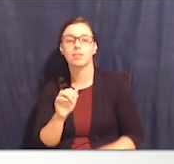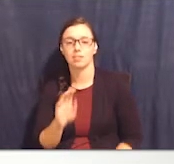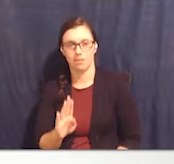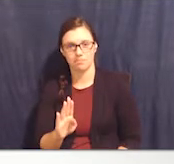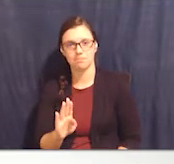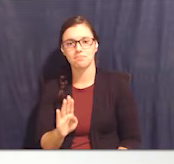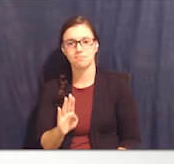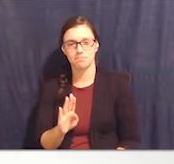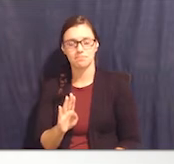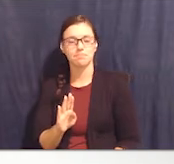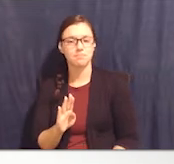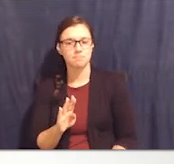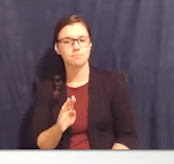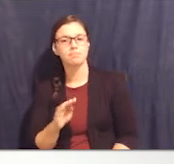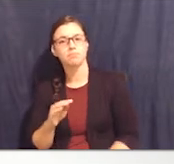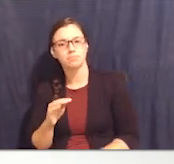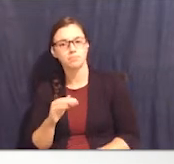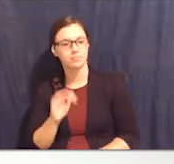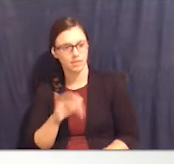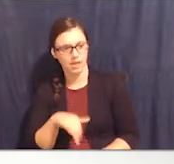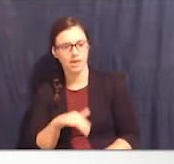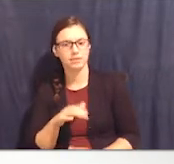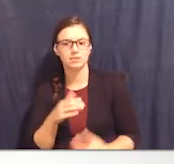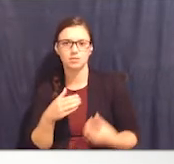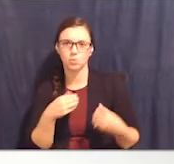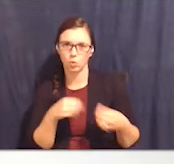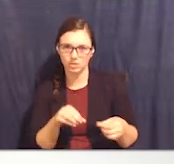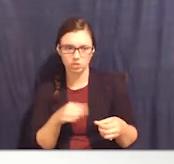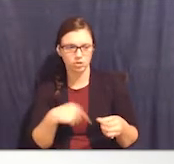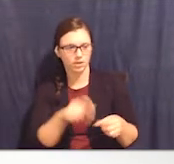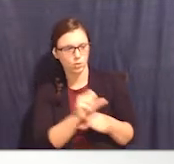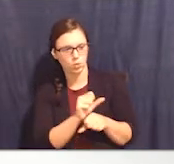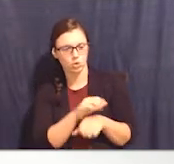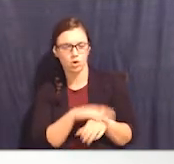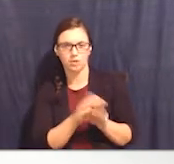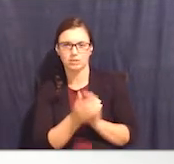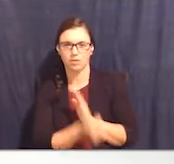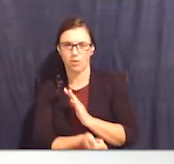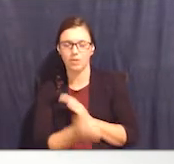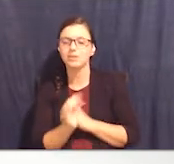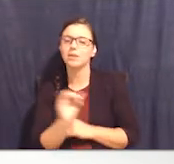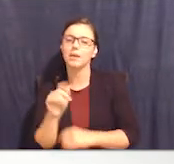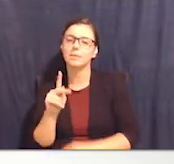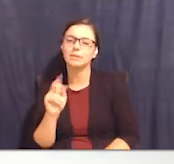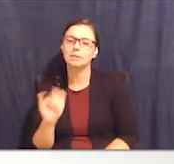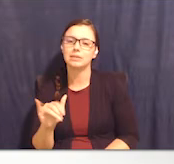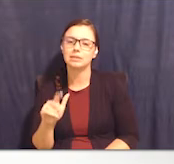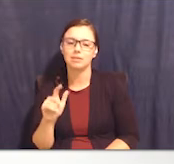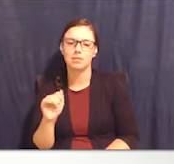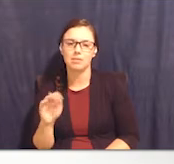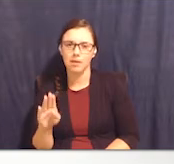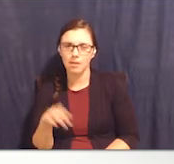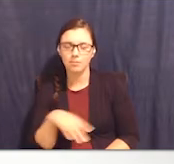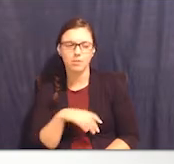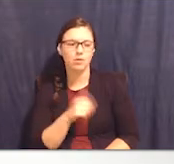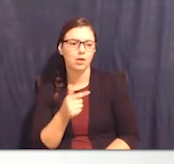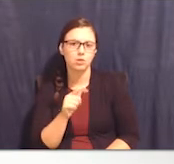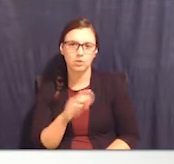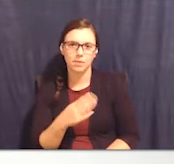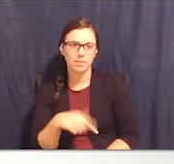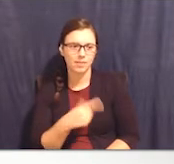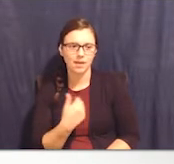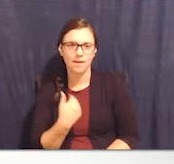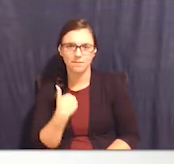one, you can get a teacher to sponsor a club. We have the information on our